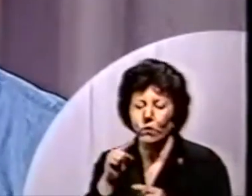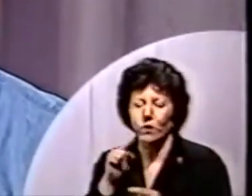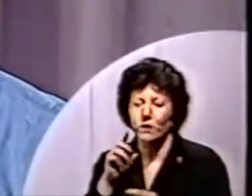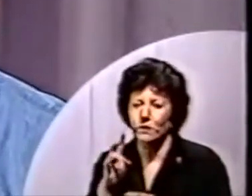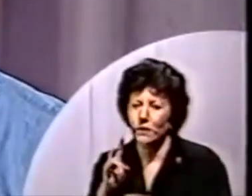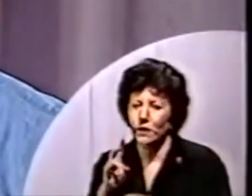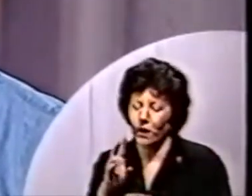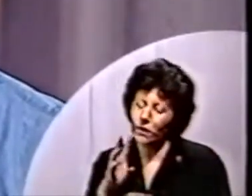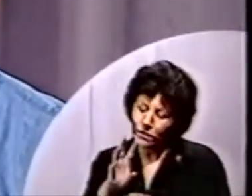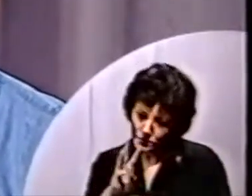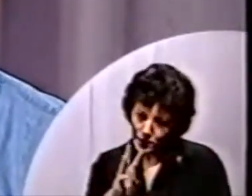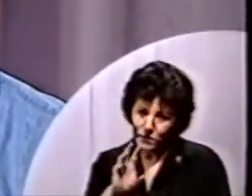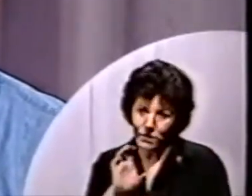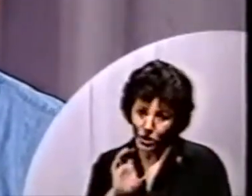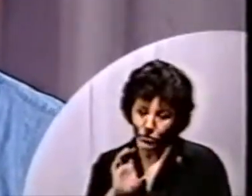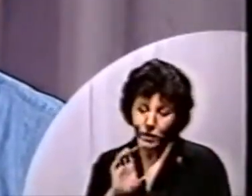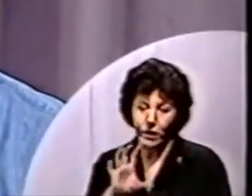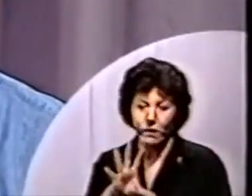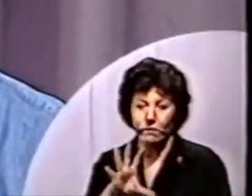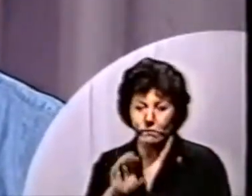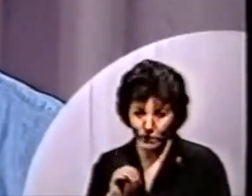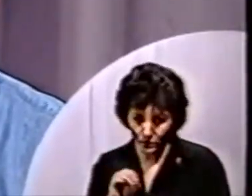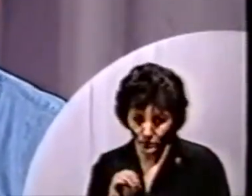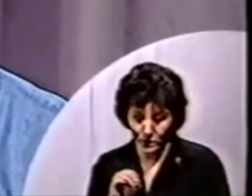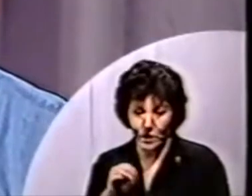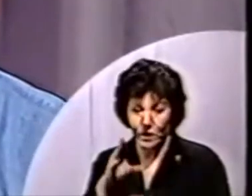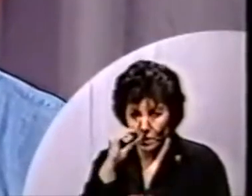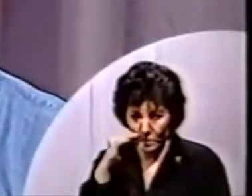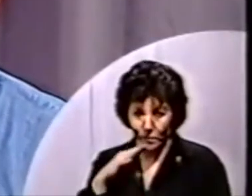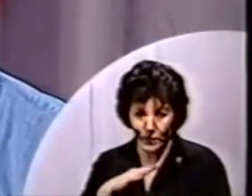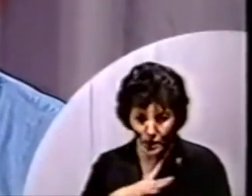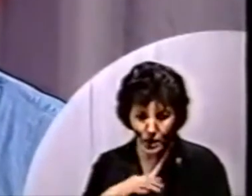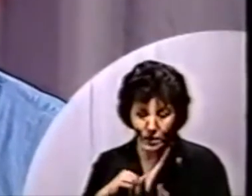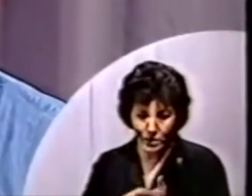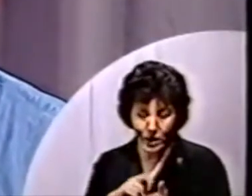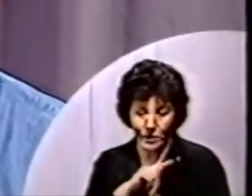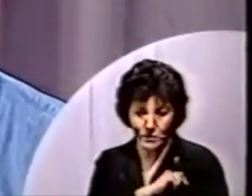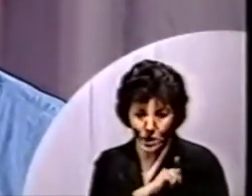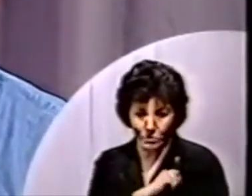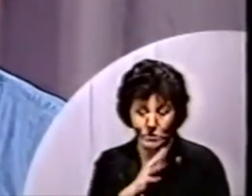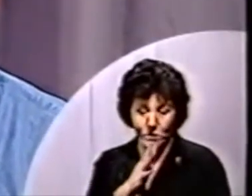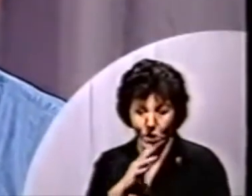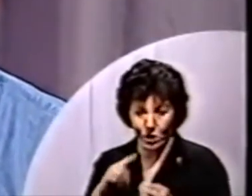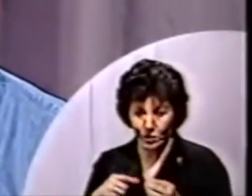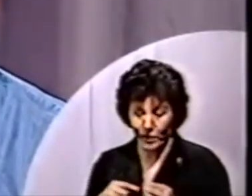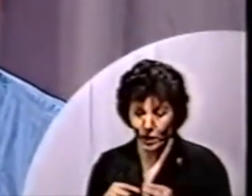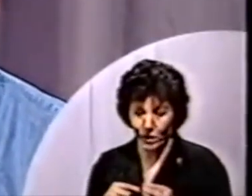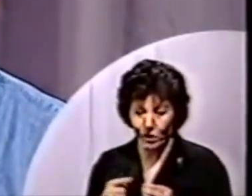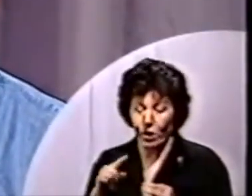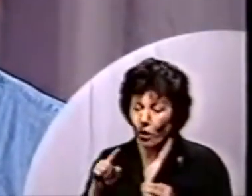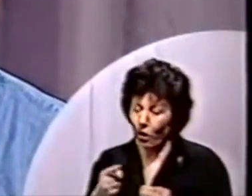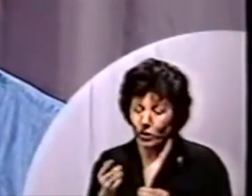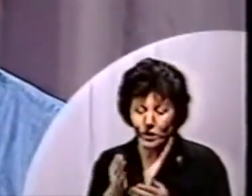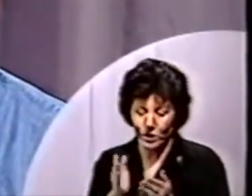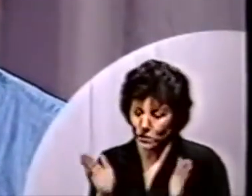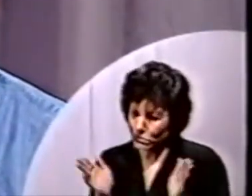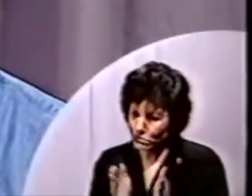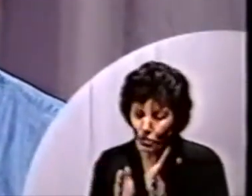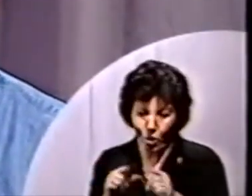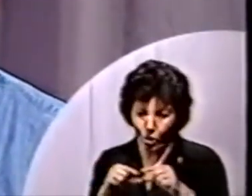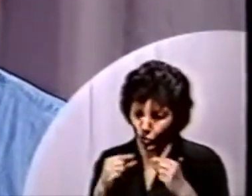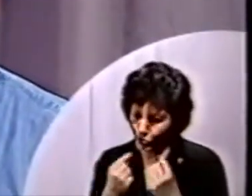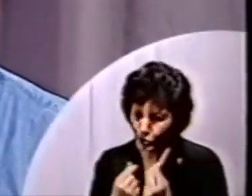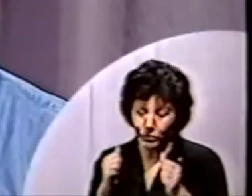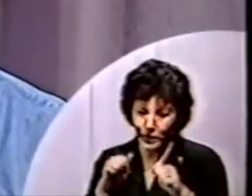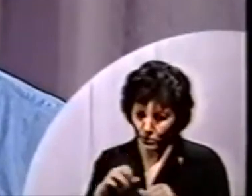650 men that Tom was referring to, only a small group of those will be able to participate in this first